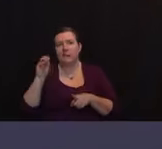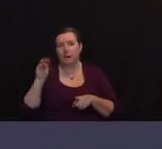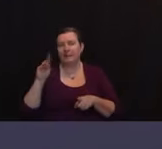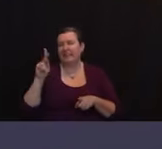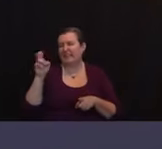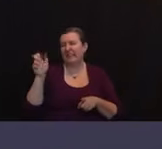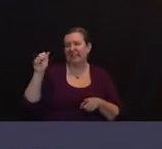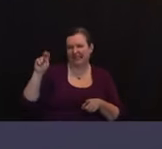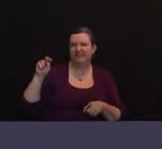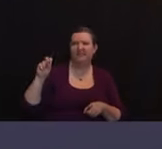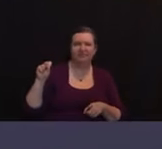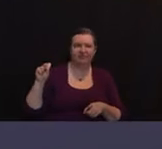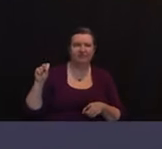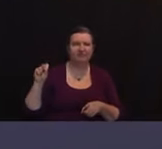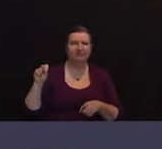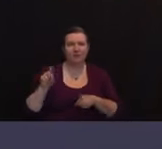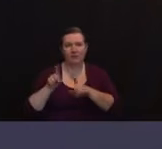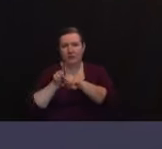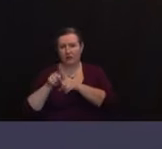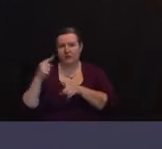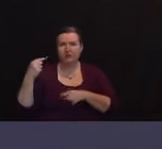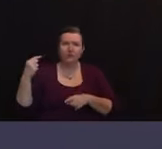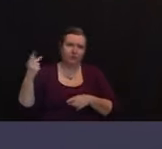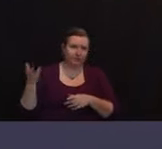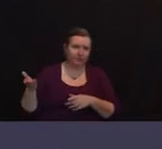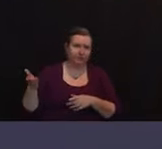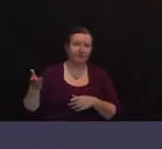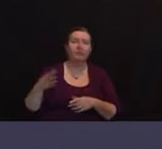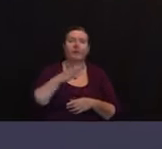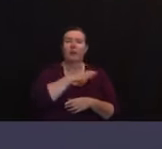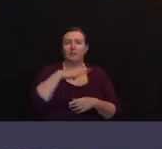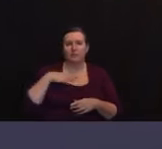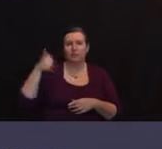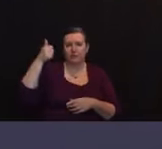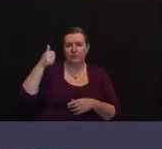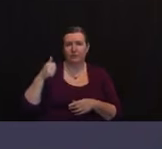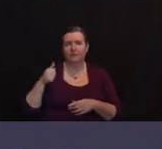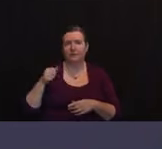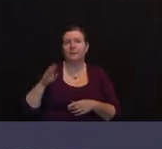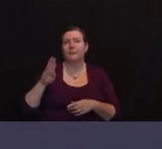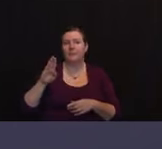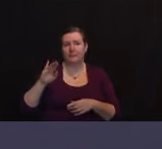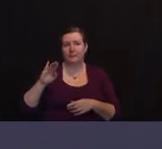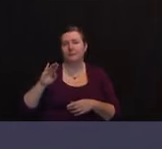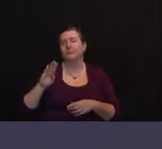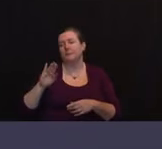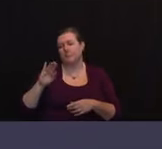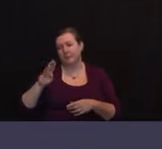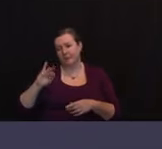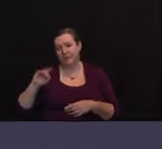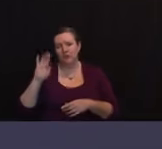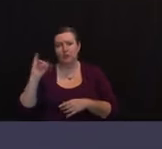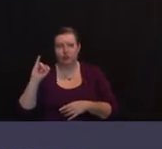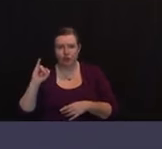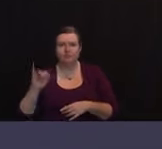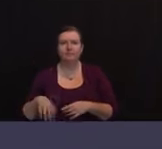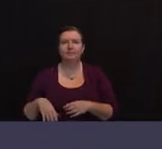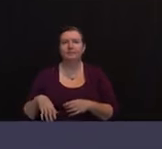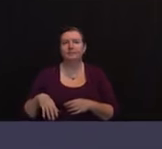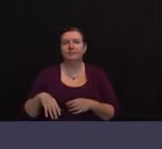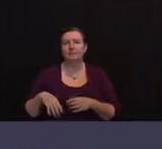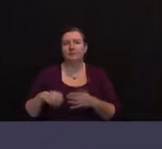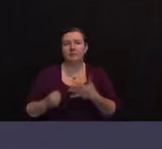served as the Commissioner of the Department of Banking and Insurance. She was a senior member of the Division of Law with the Attorney